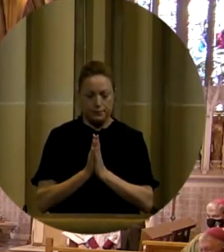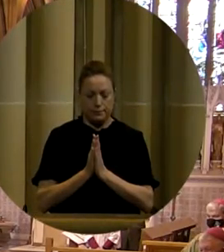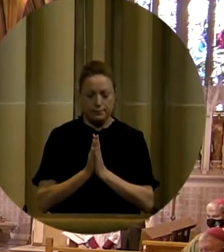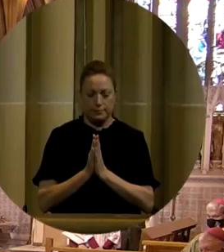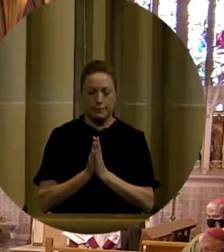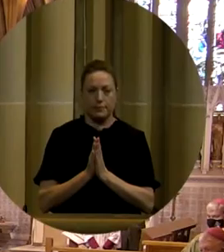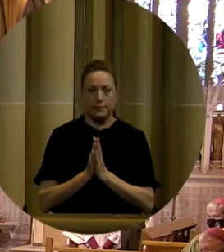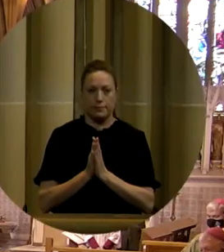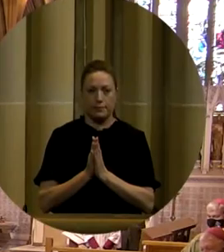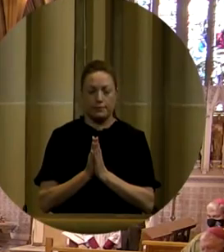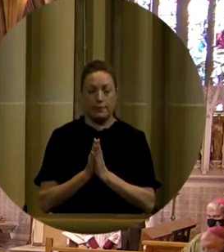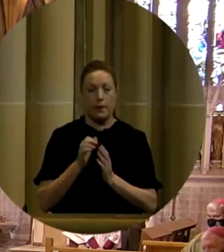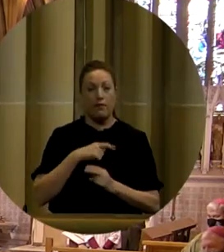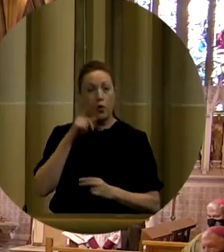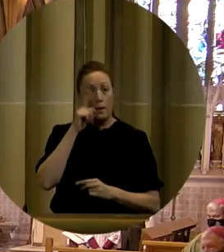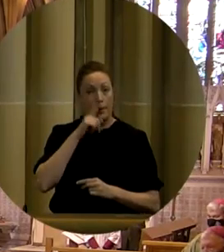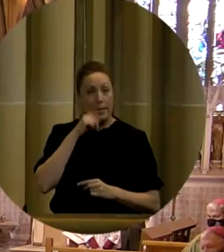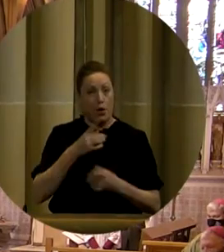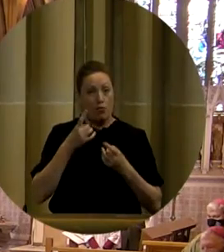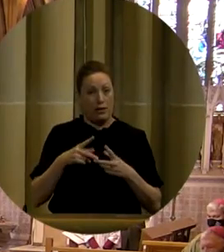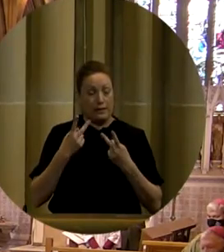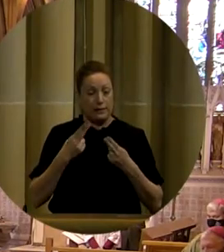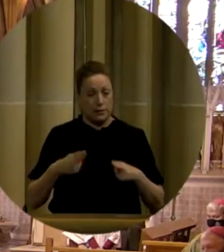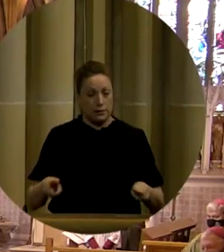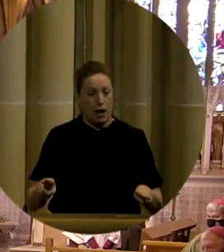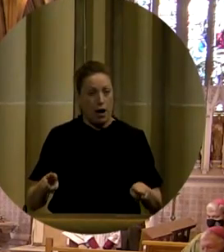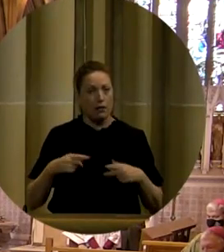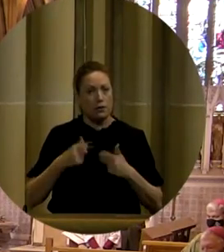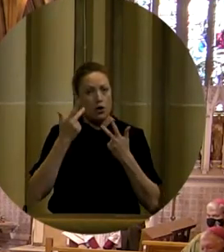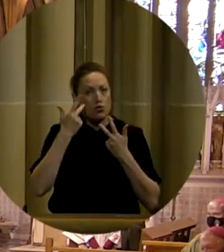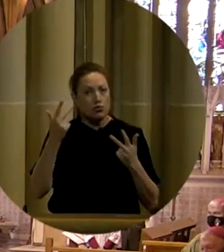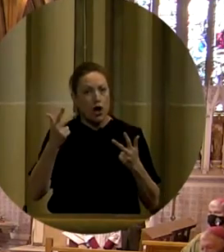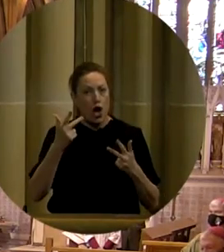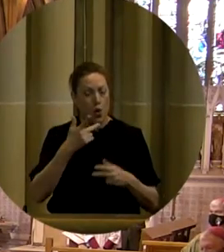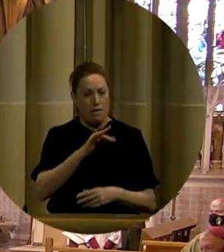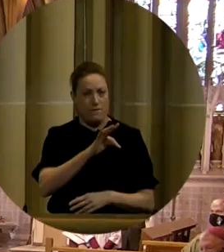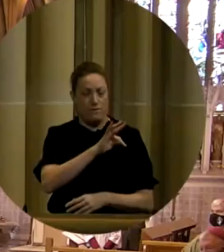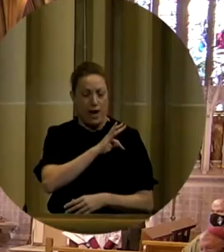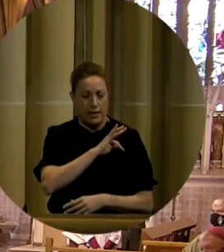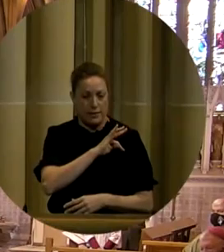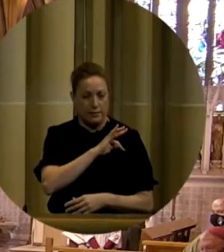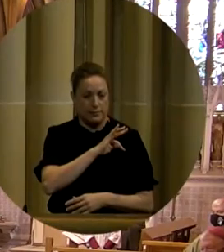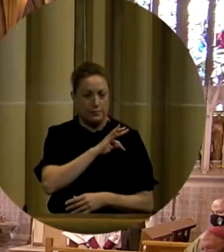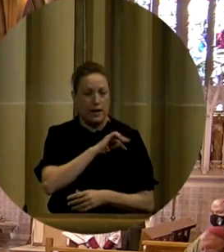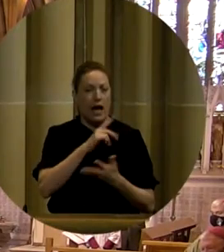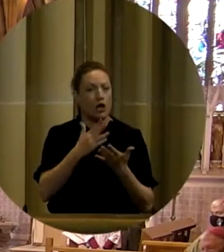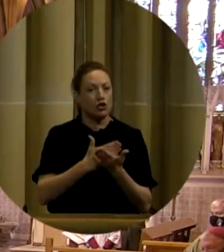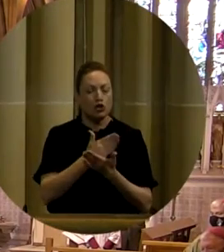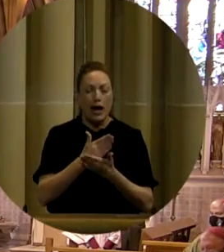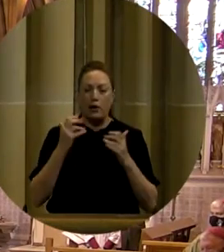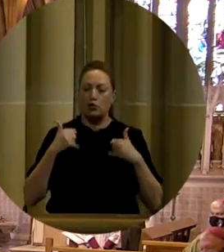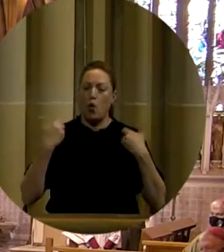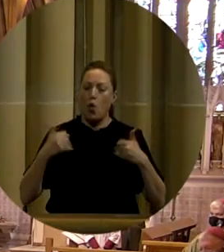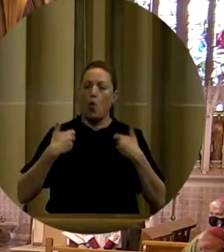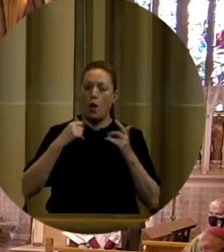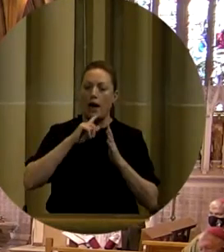For all those who have gone before us, marked with the sign of faith that as they share the joys of eternal life, they might